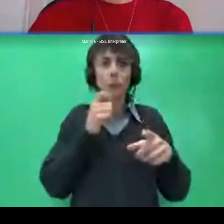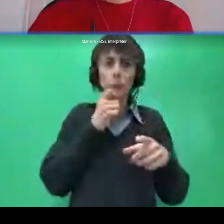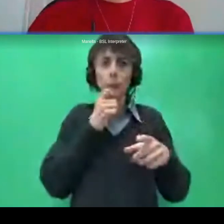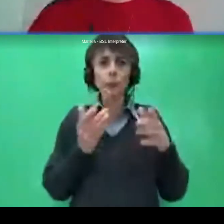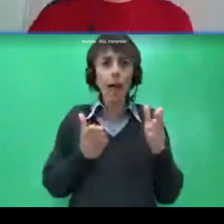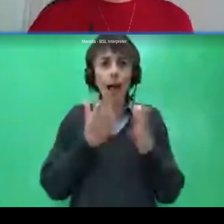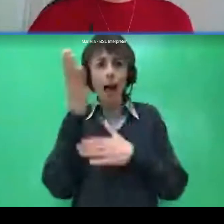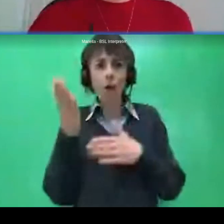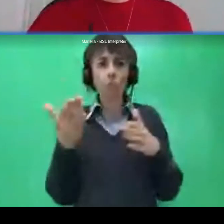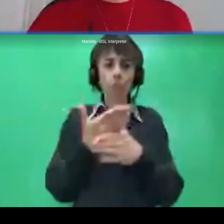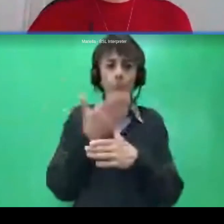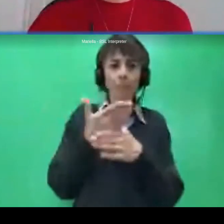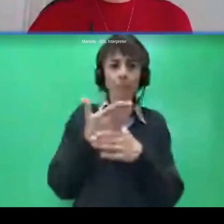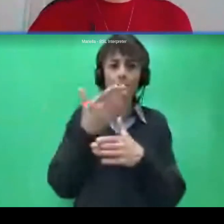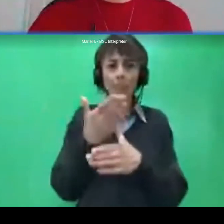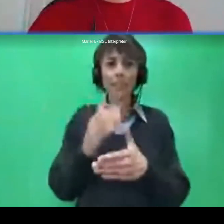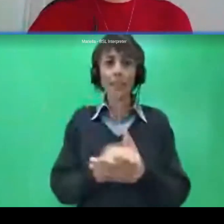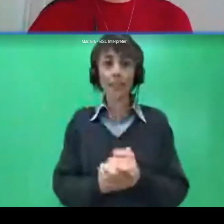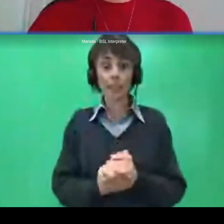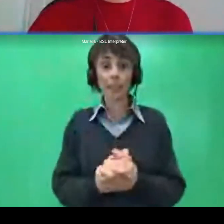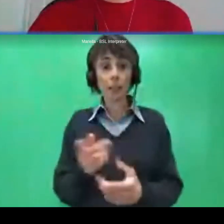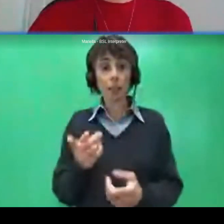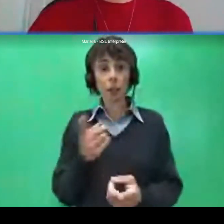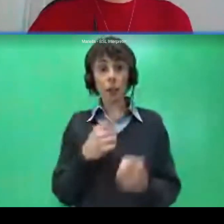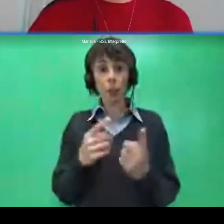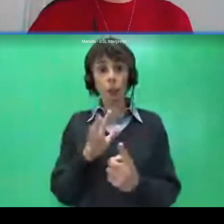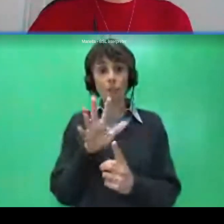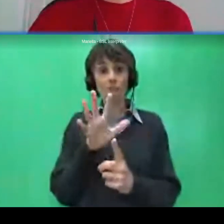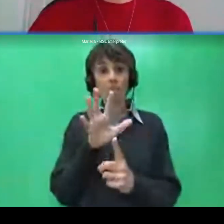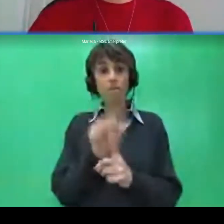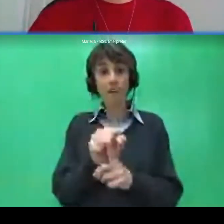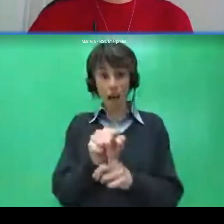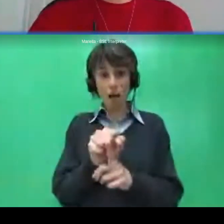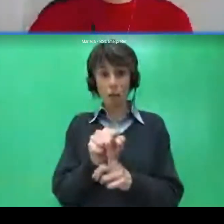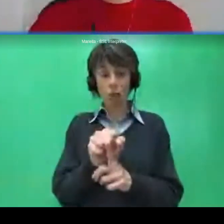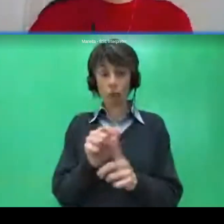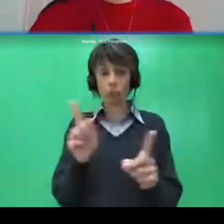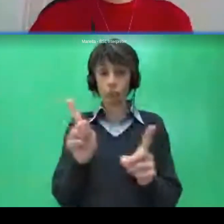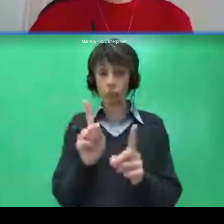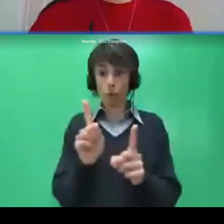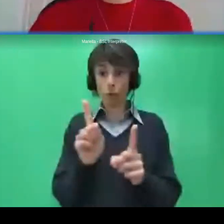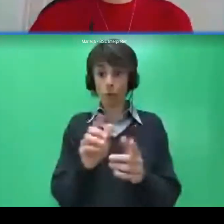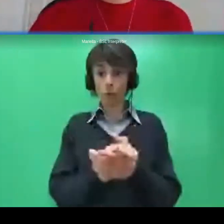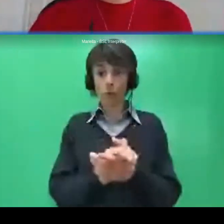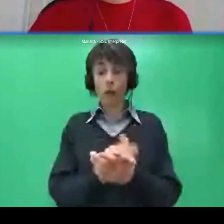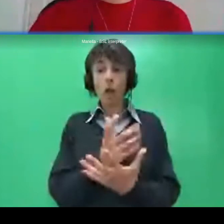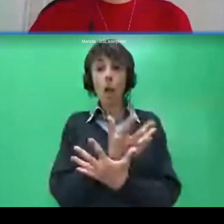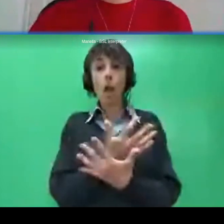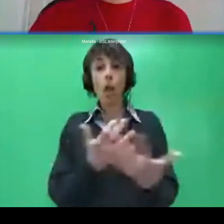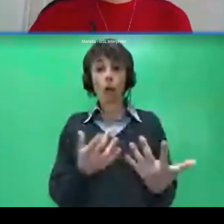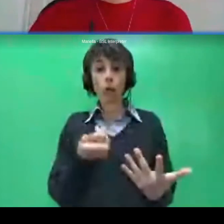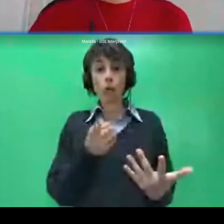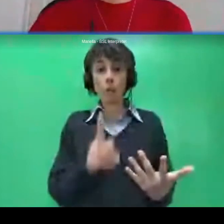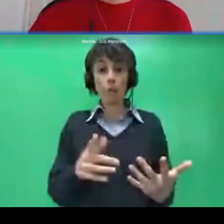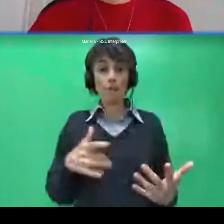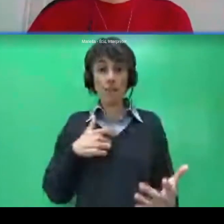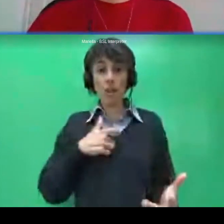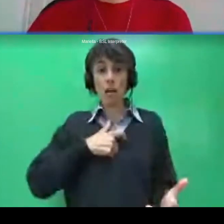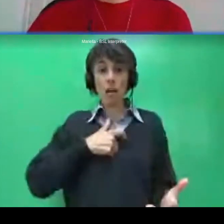activity. We've found that, as he mentioned, that heightens anxiety really saps